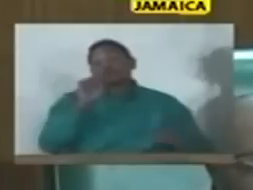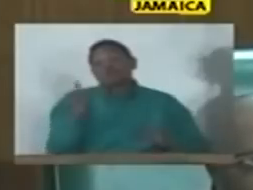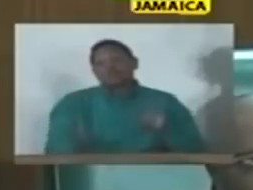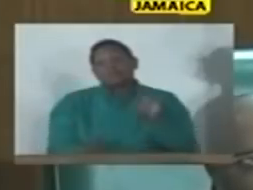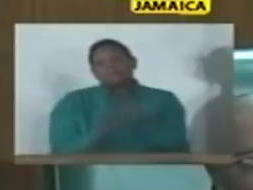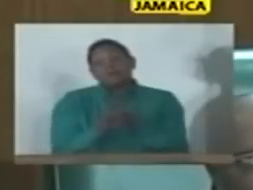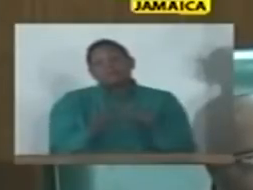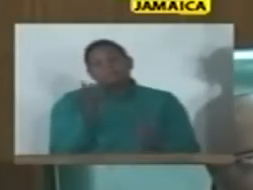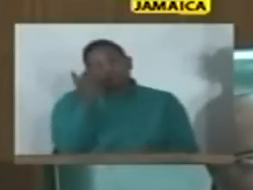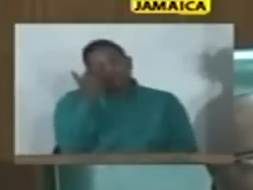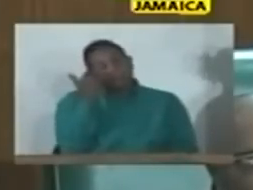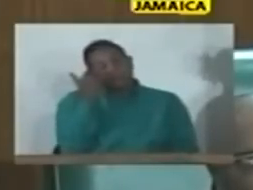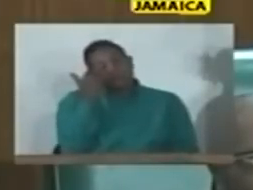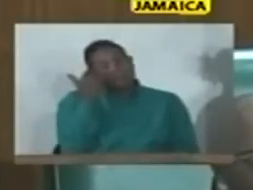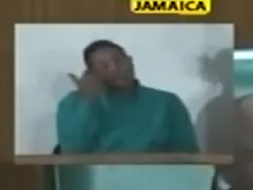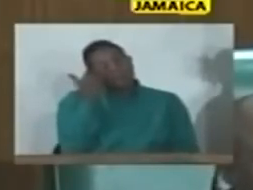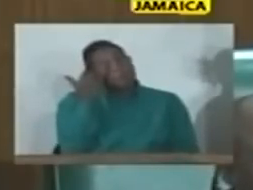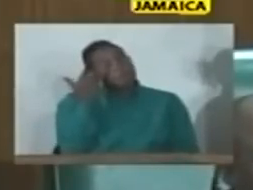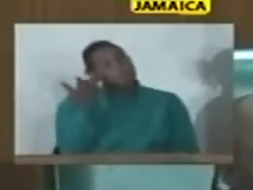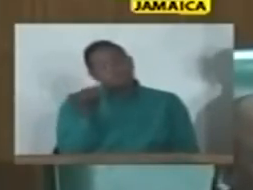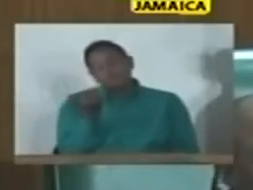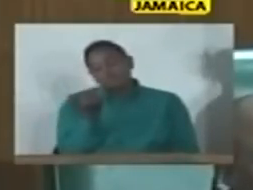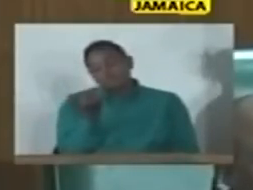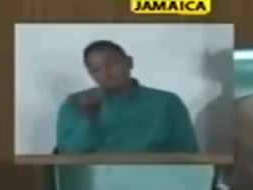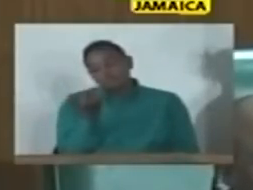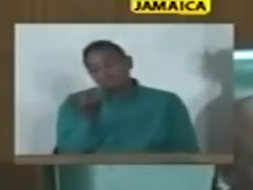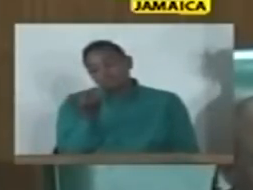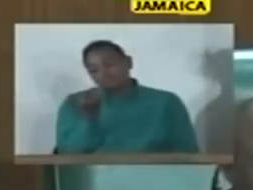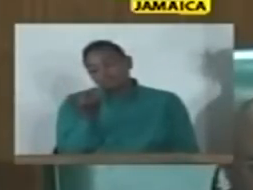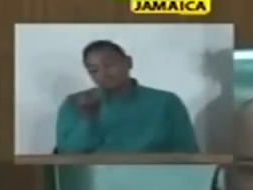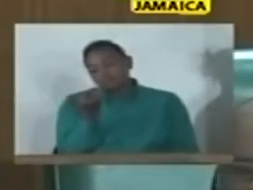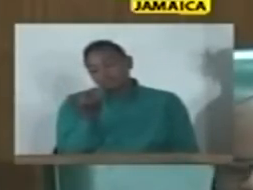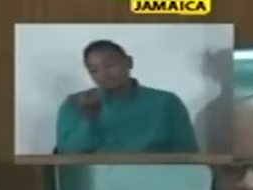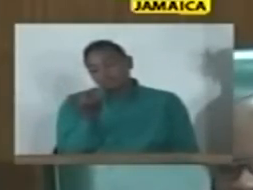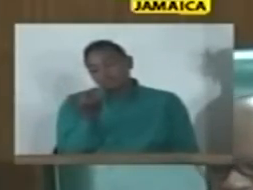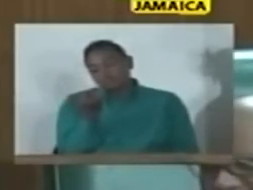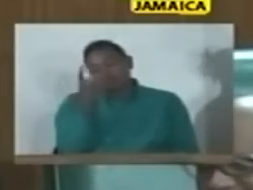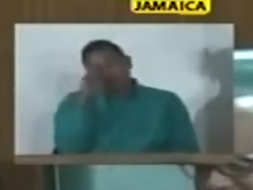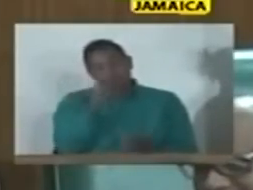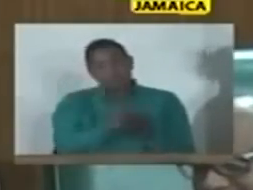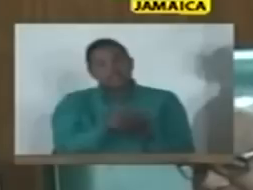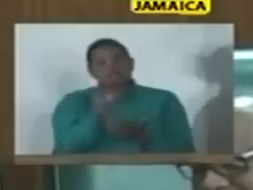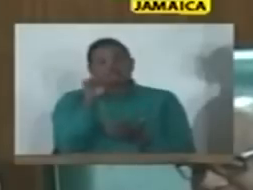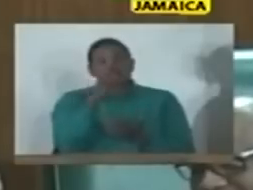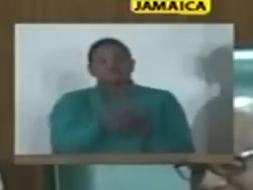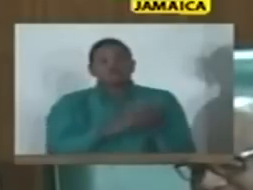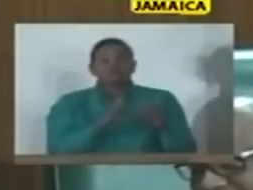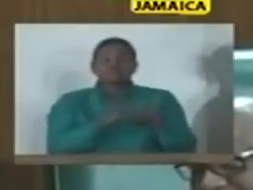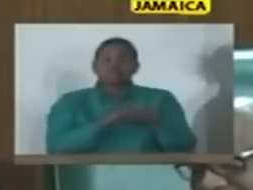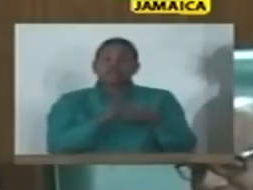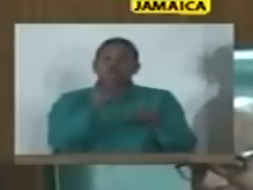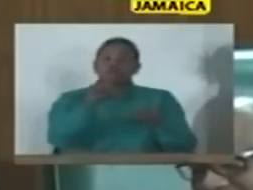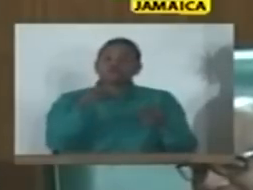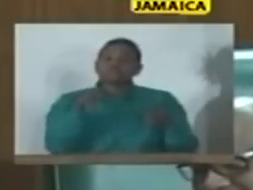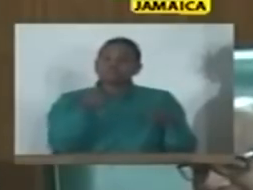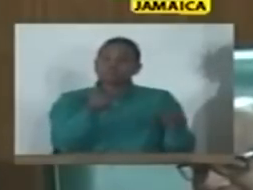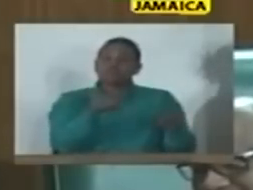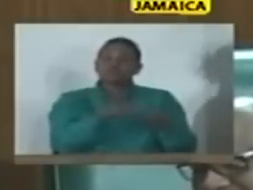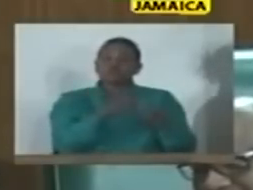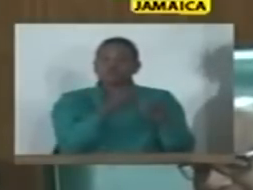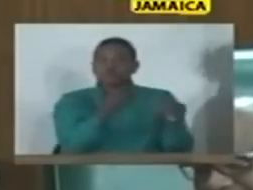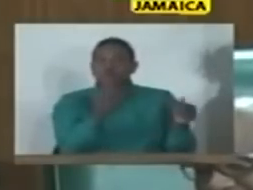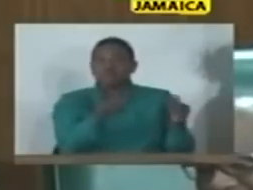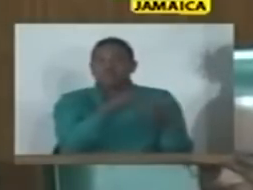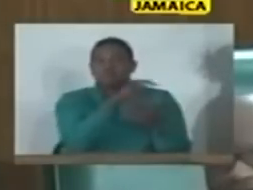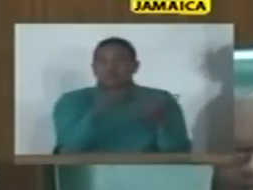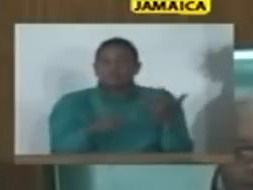believe that some time should be spent to iron that out if